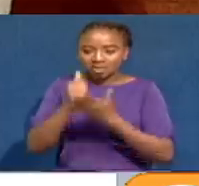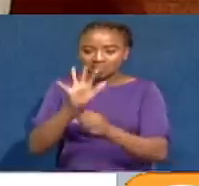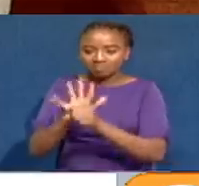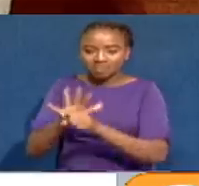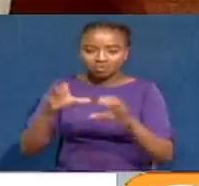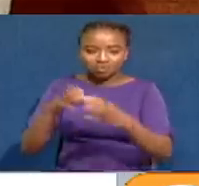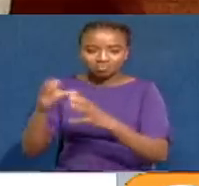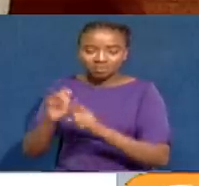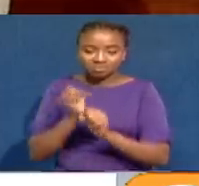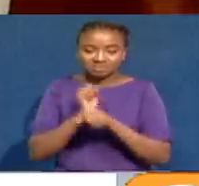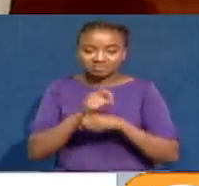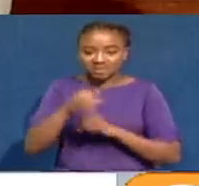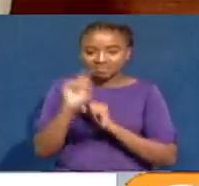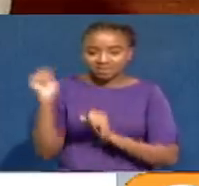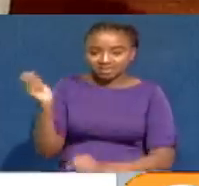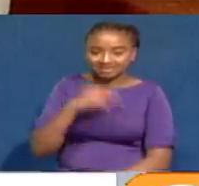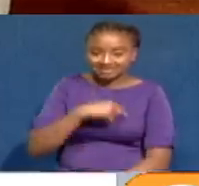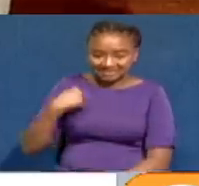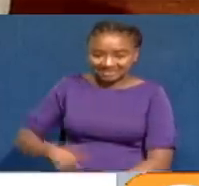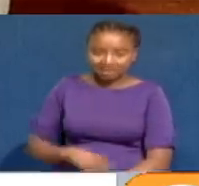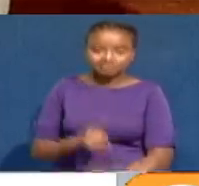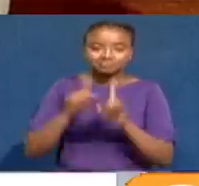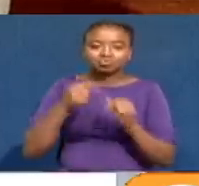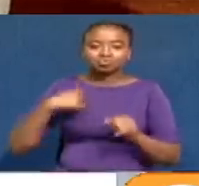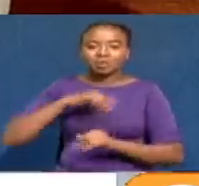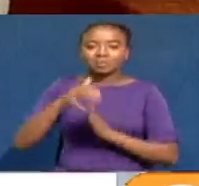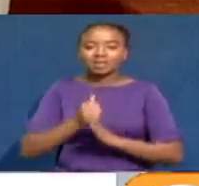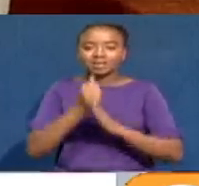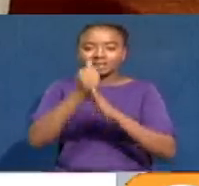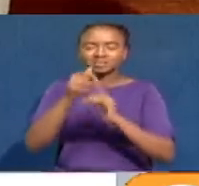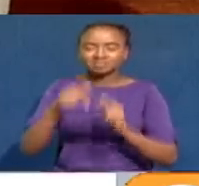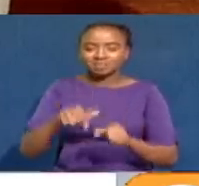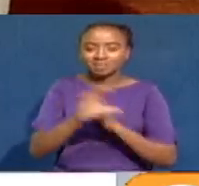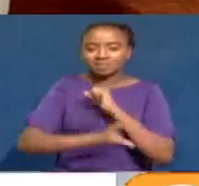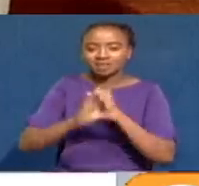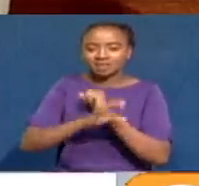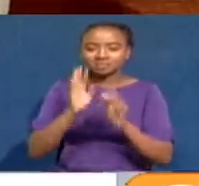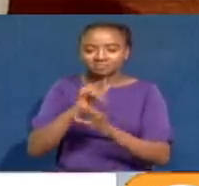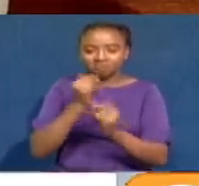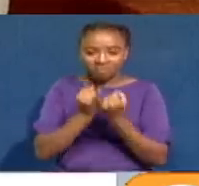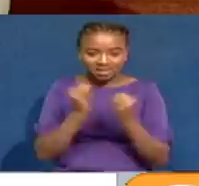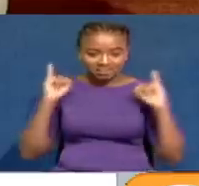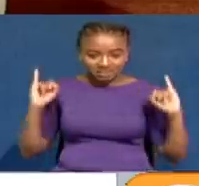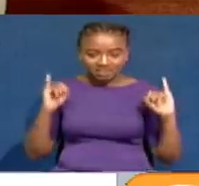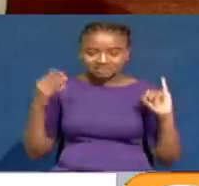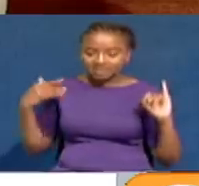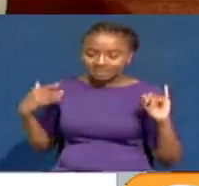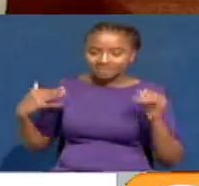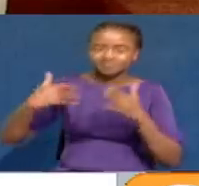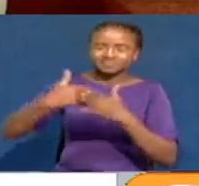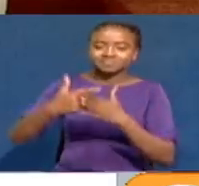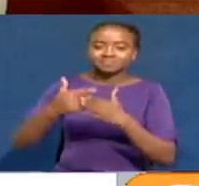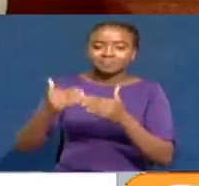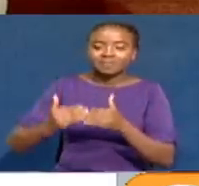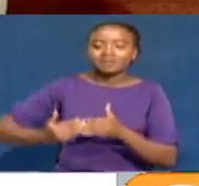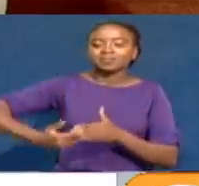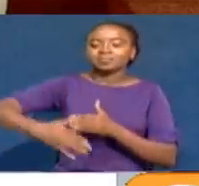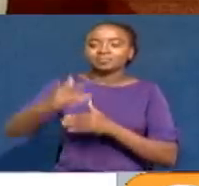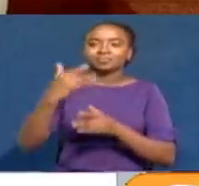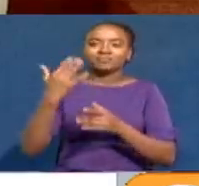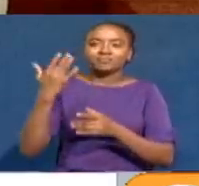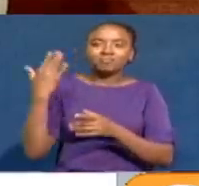do manufacturing in China. Our leadership in the country from independence, Jeff, going all the way, and especially to